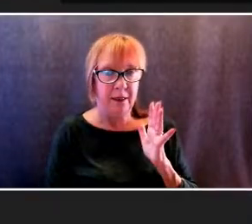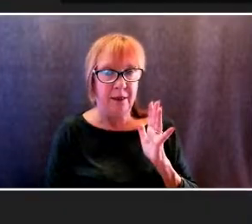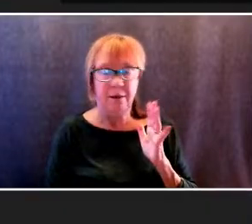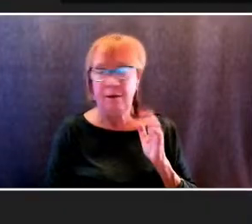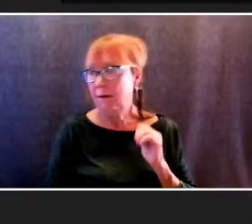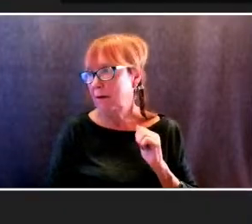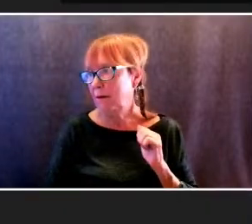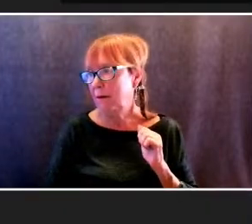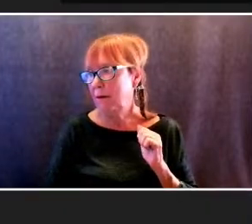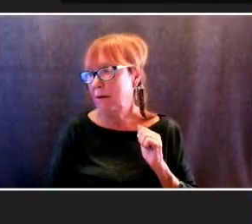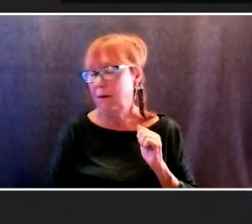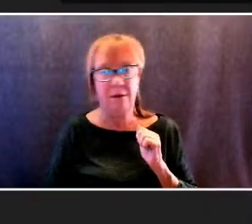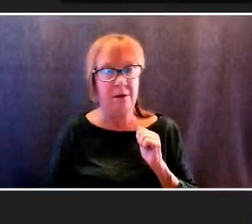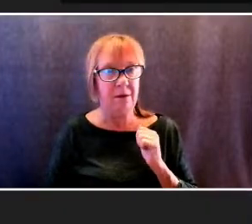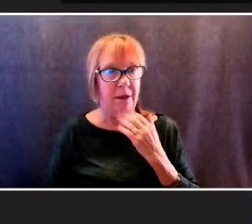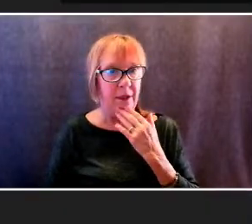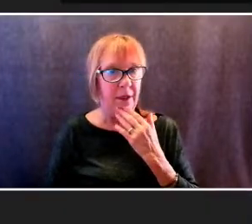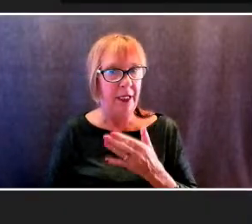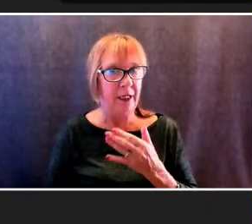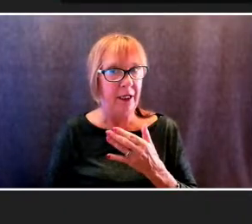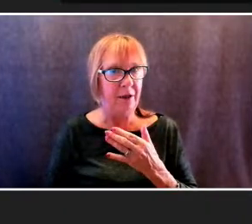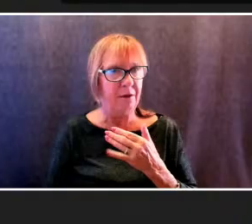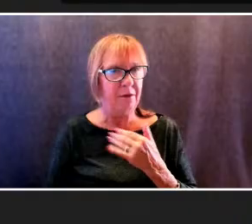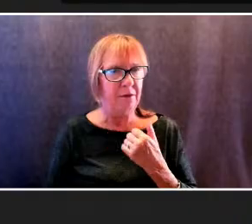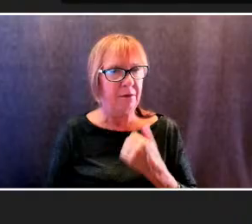Thank you very much. Yeah.